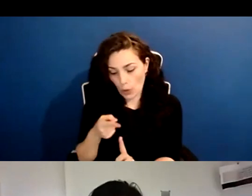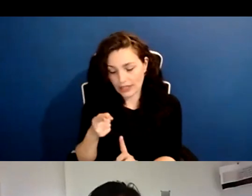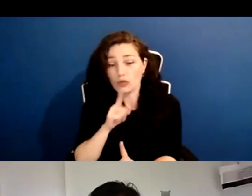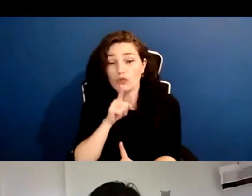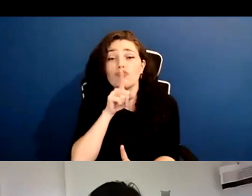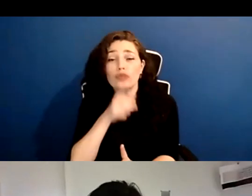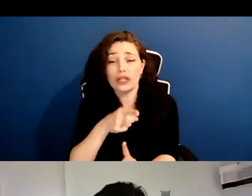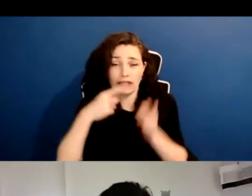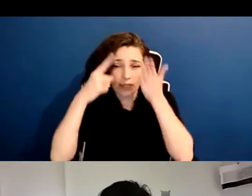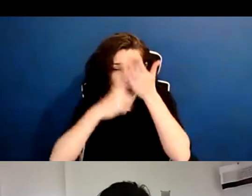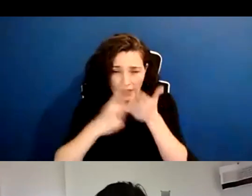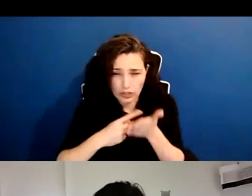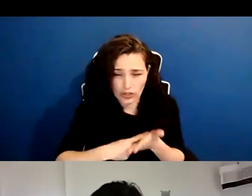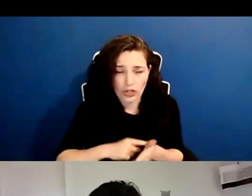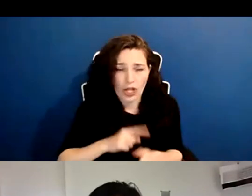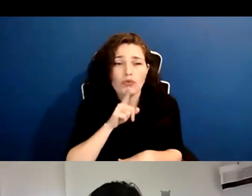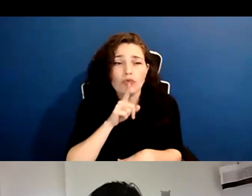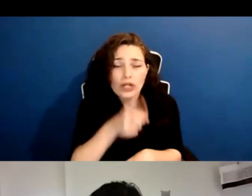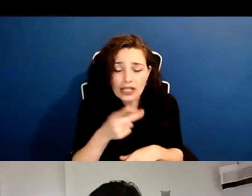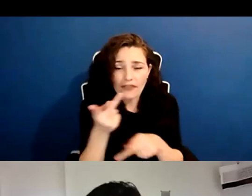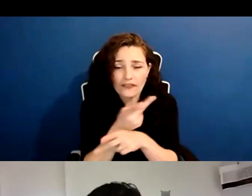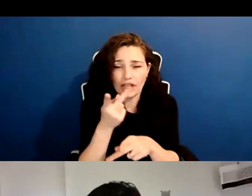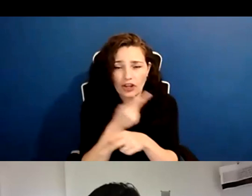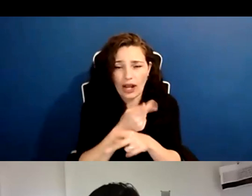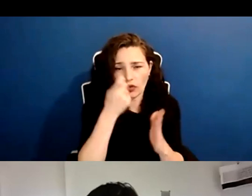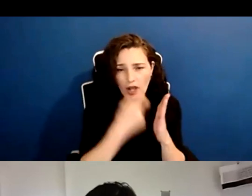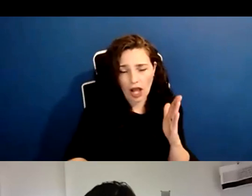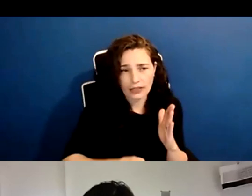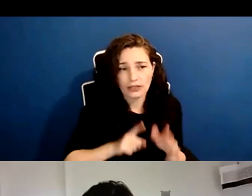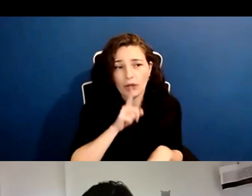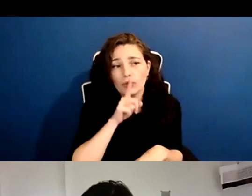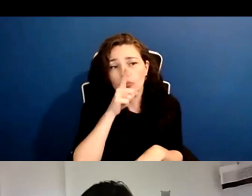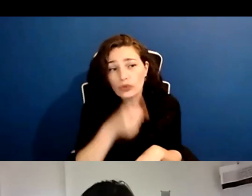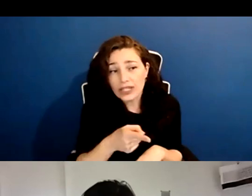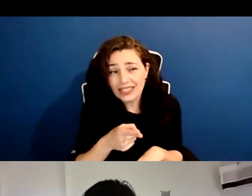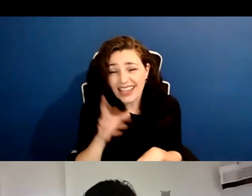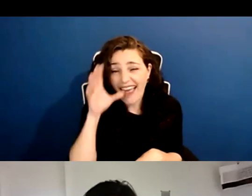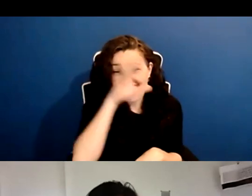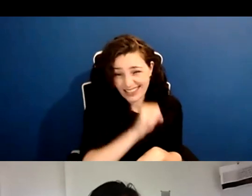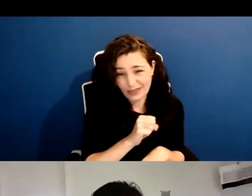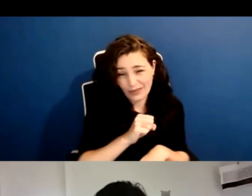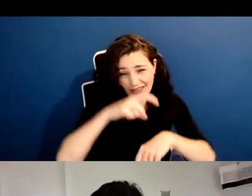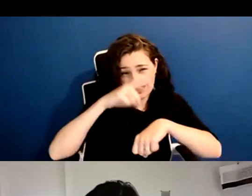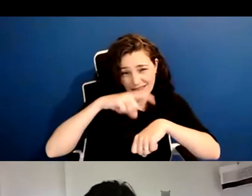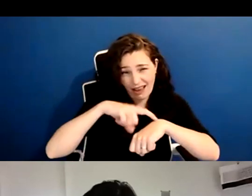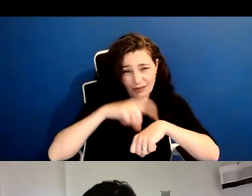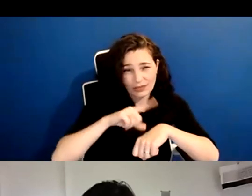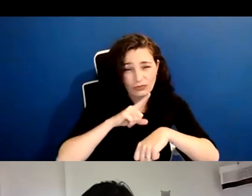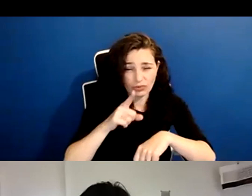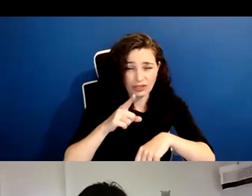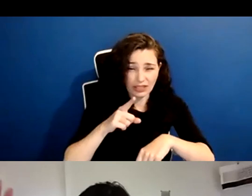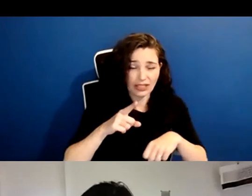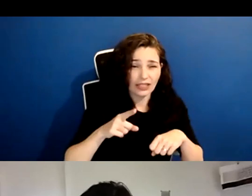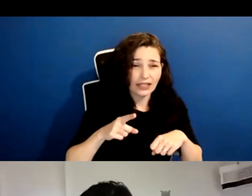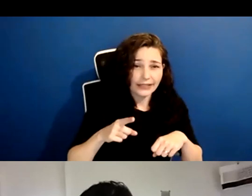cost, really estimate time. That's very difficult, is estimating, you know, how long are you going to need a DP for?